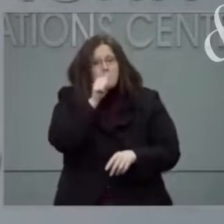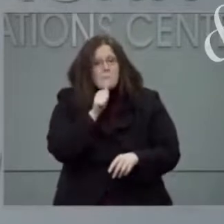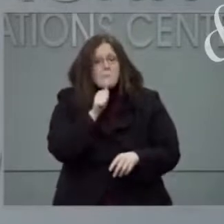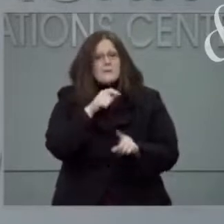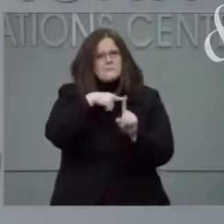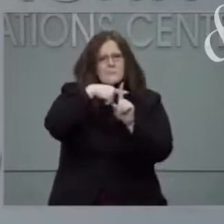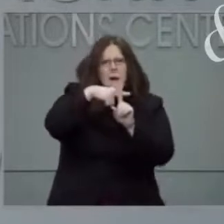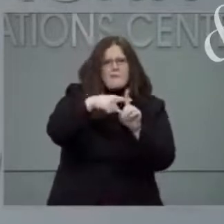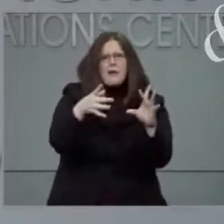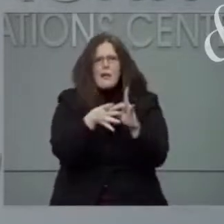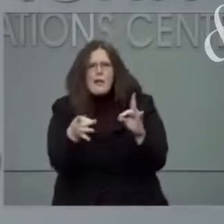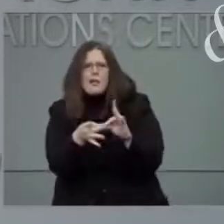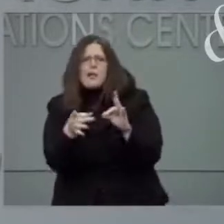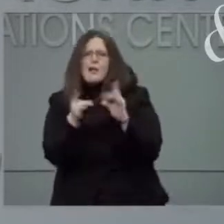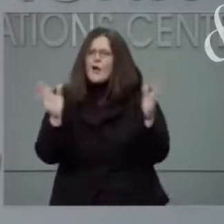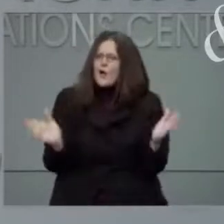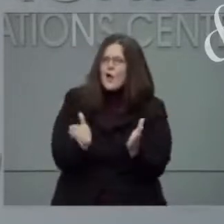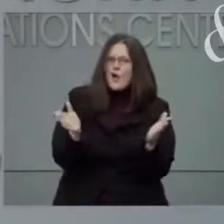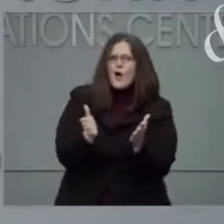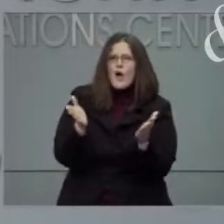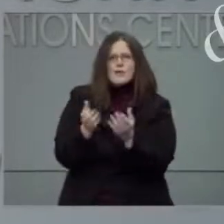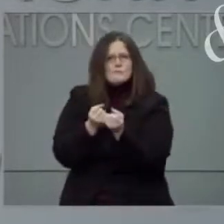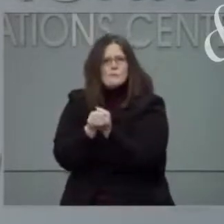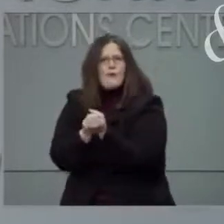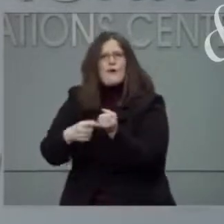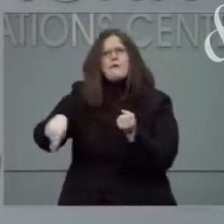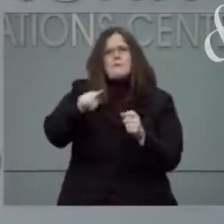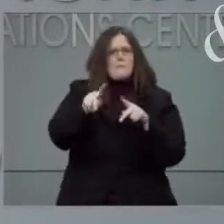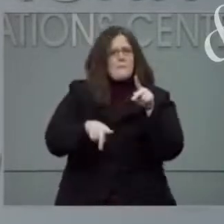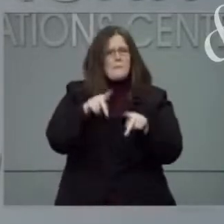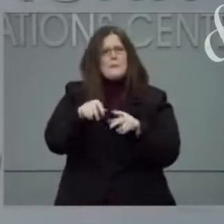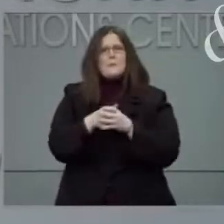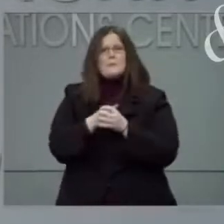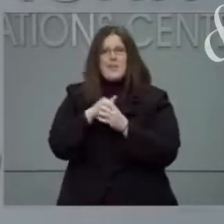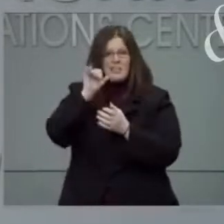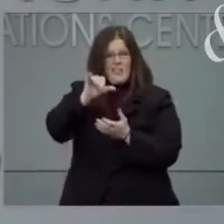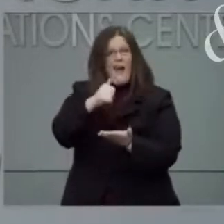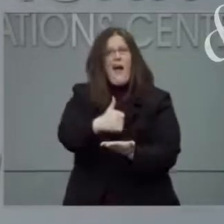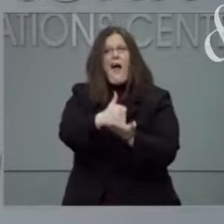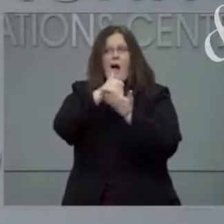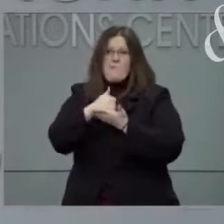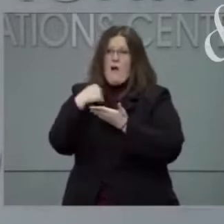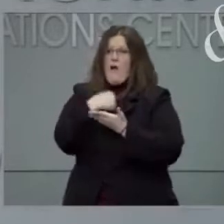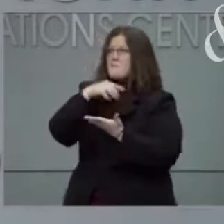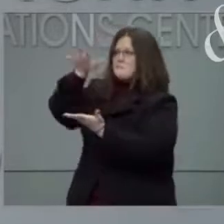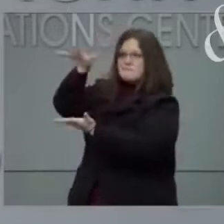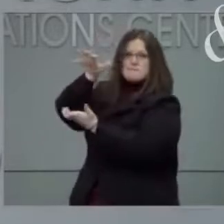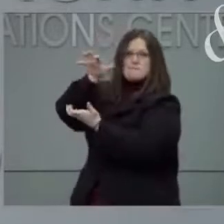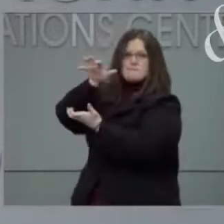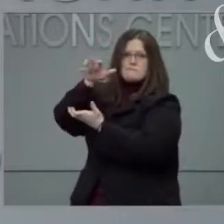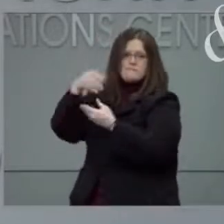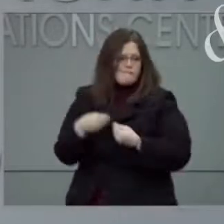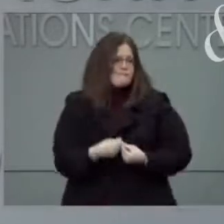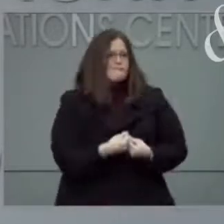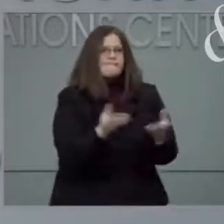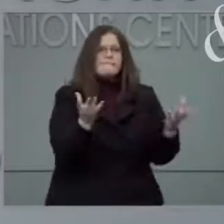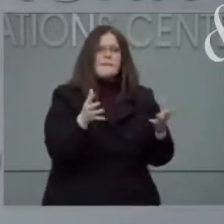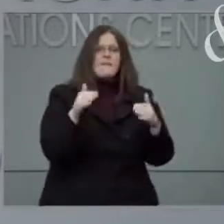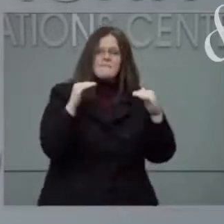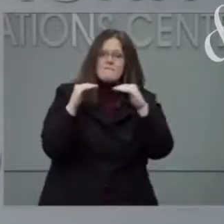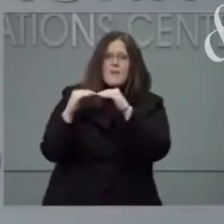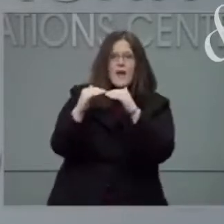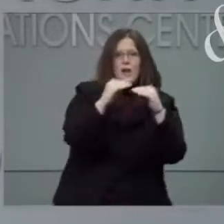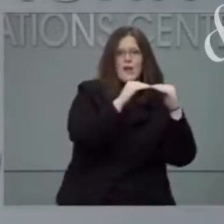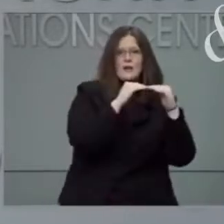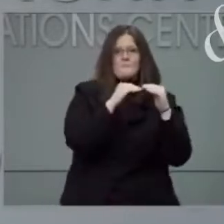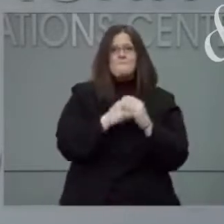come together to make vaccine administration in North Carolina fast and fair. We're pleased to see all of the educators